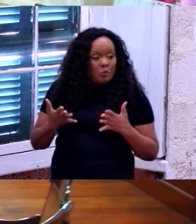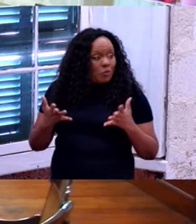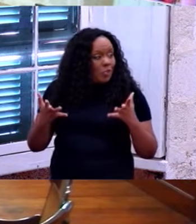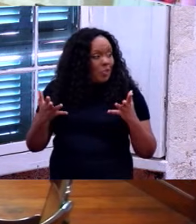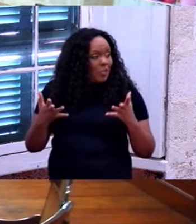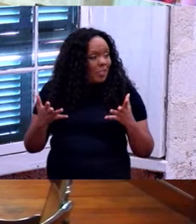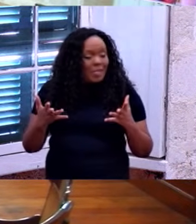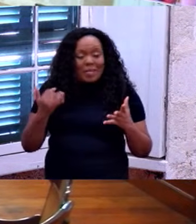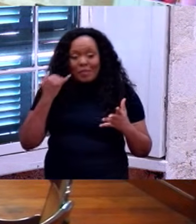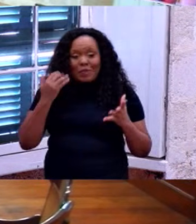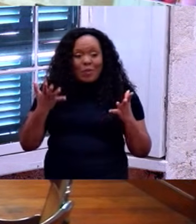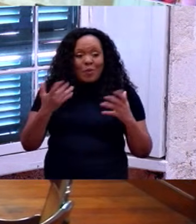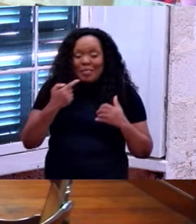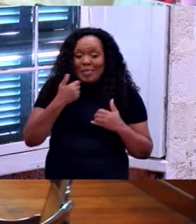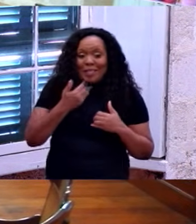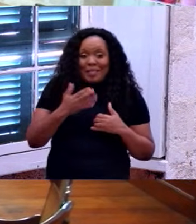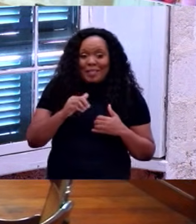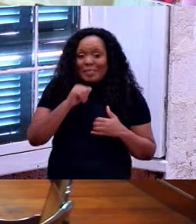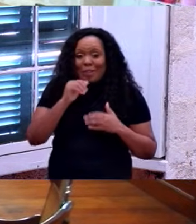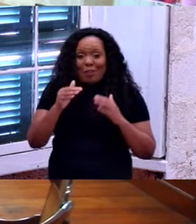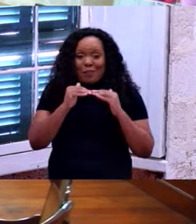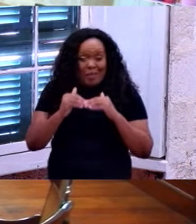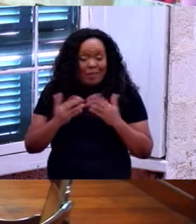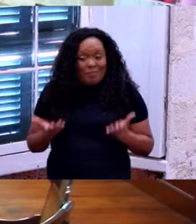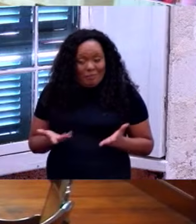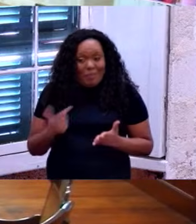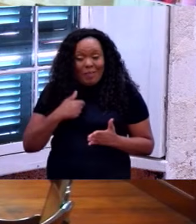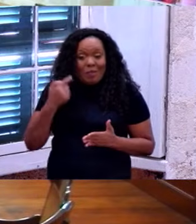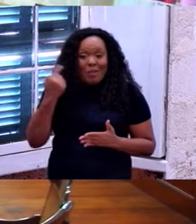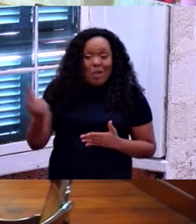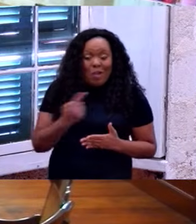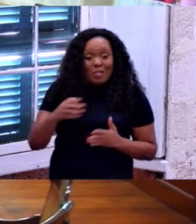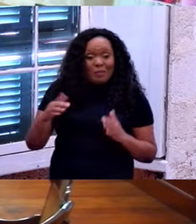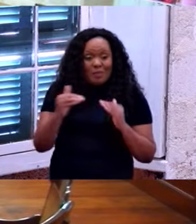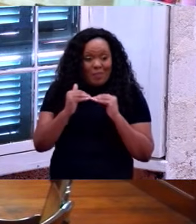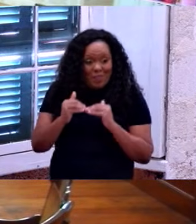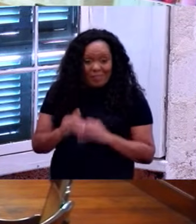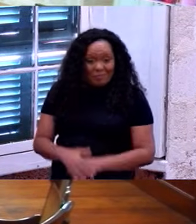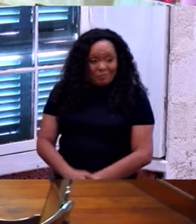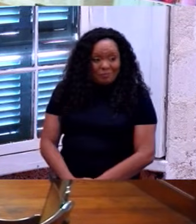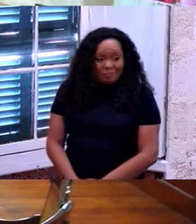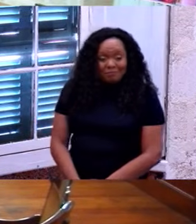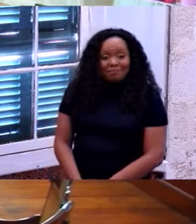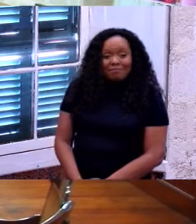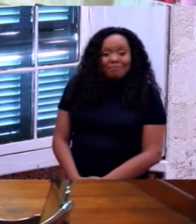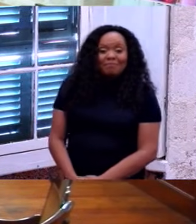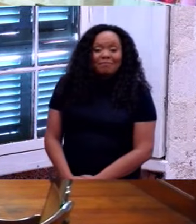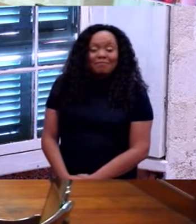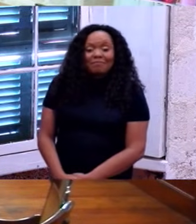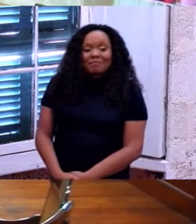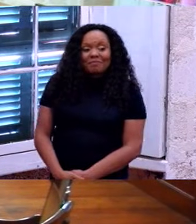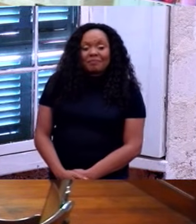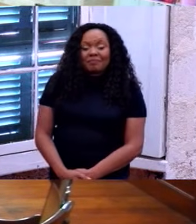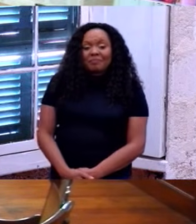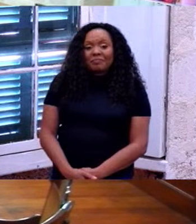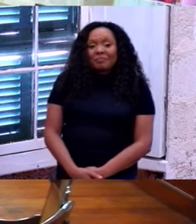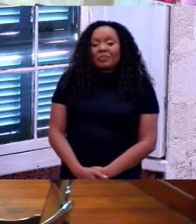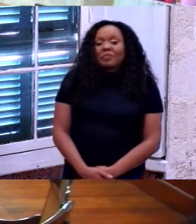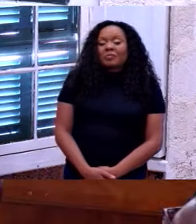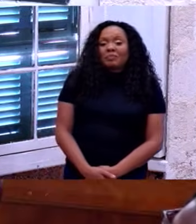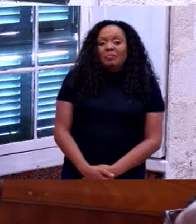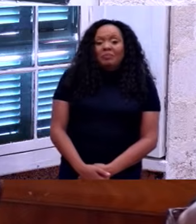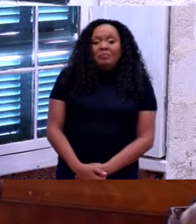was unfair. But at the same time, Madam President, we know that in our